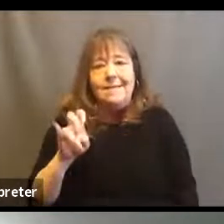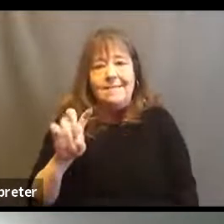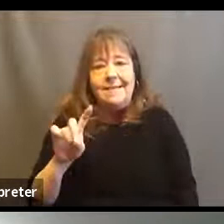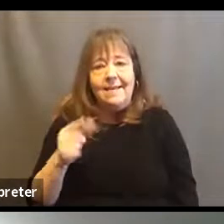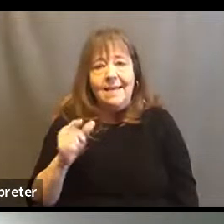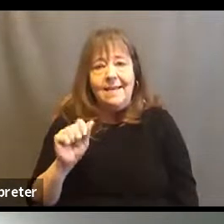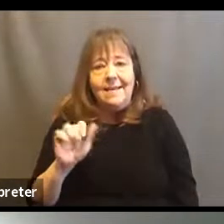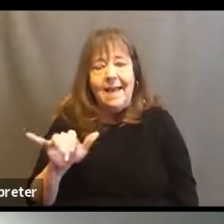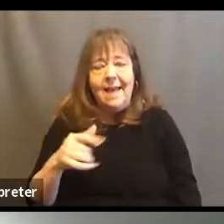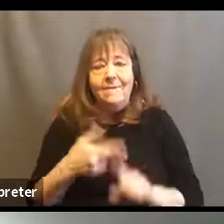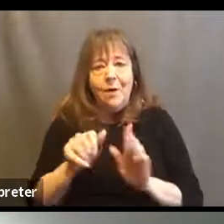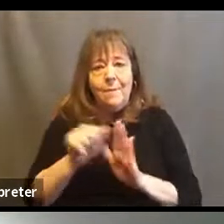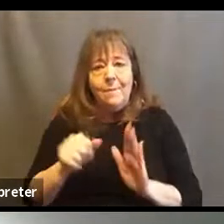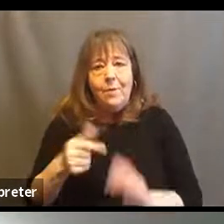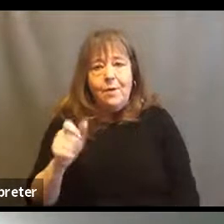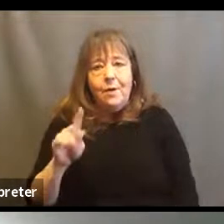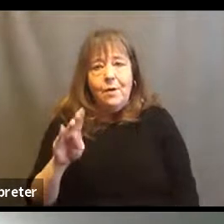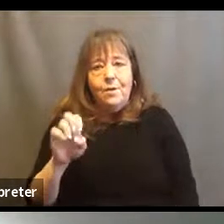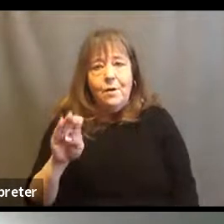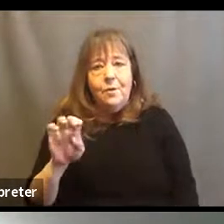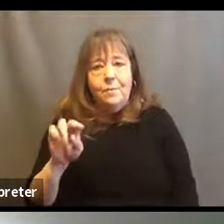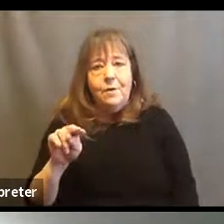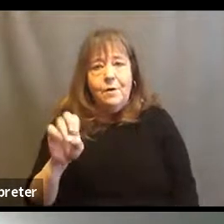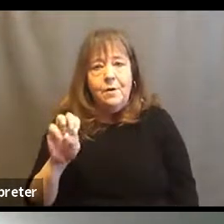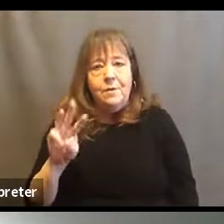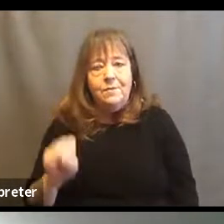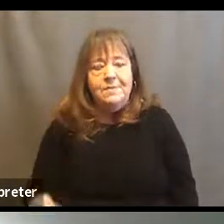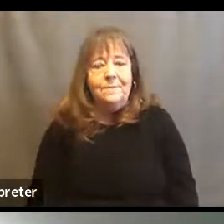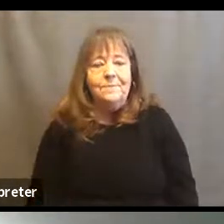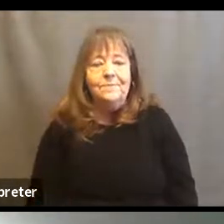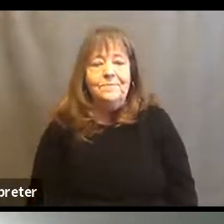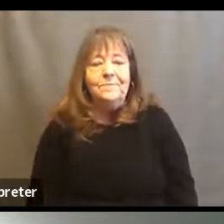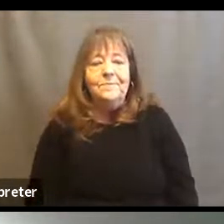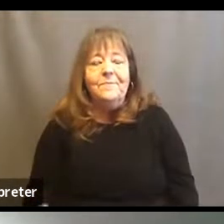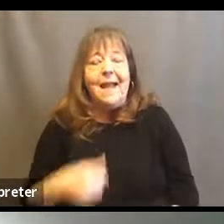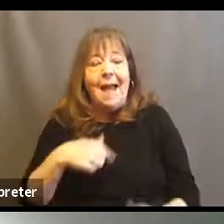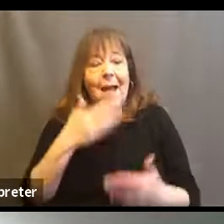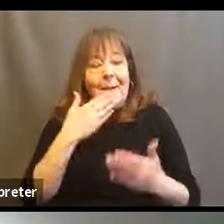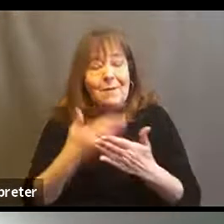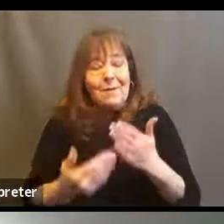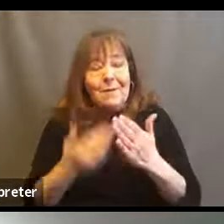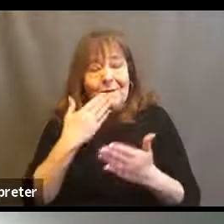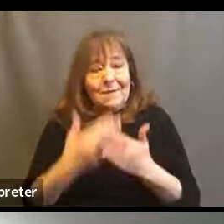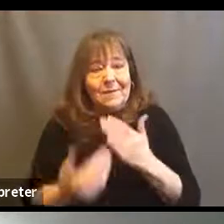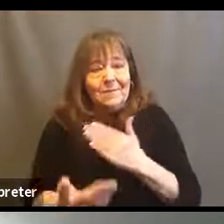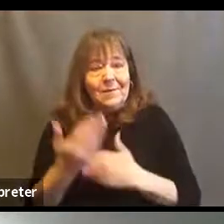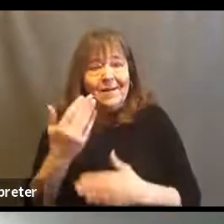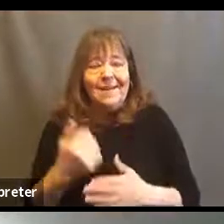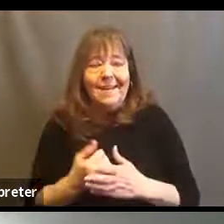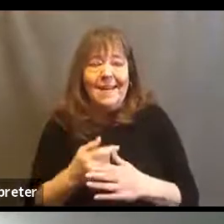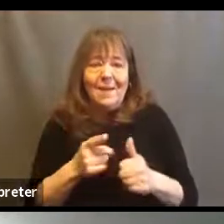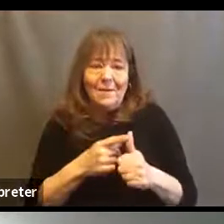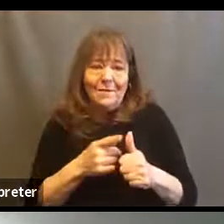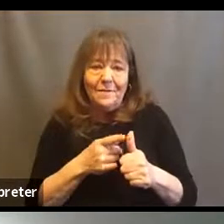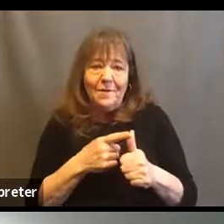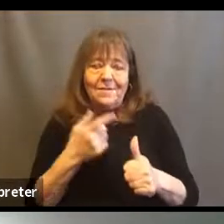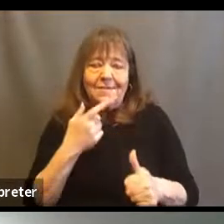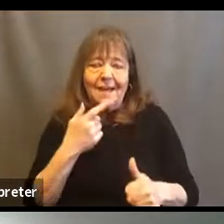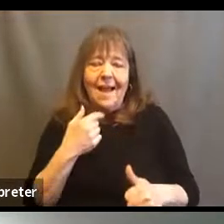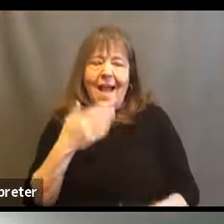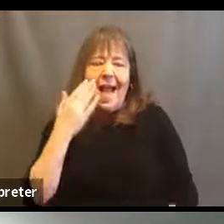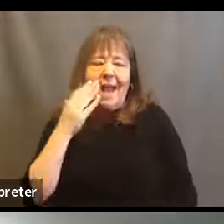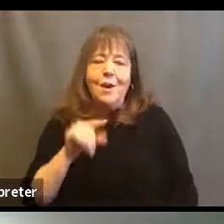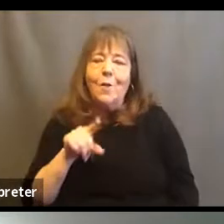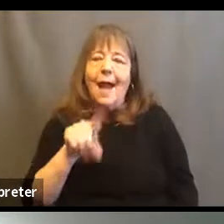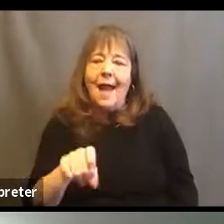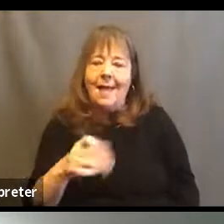Globe News. David, how are you today? I'm good. Good morning, everybody. I guess my first question, I know I asked this last